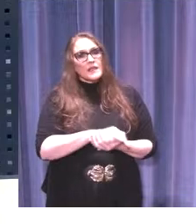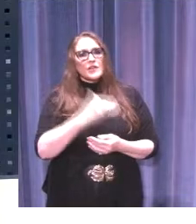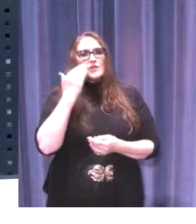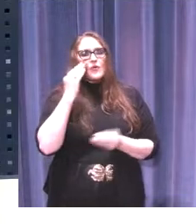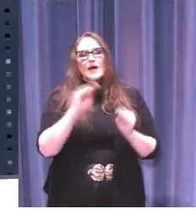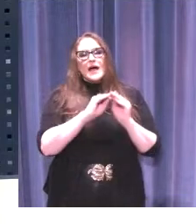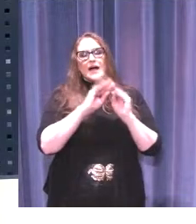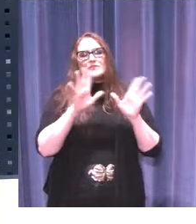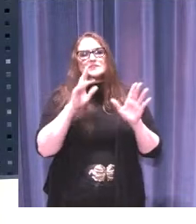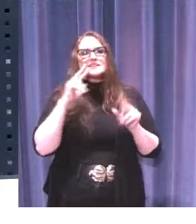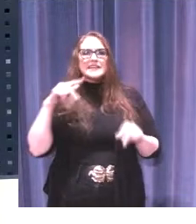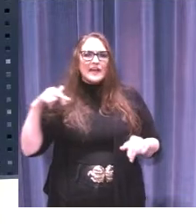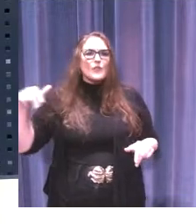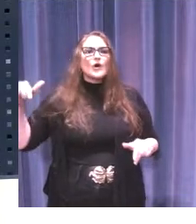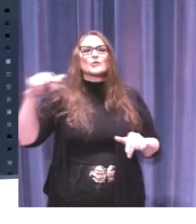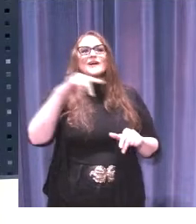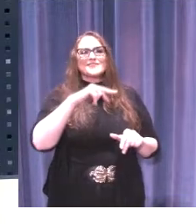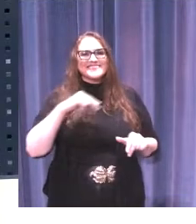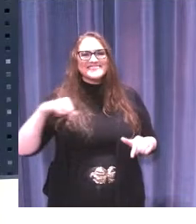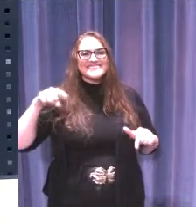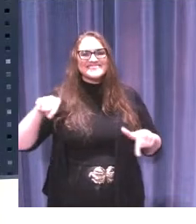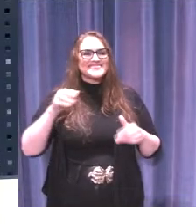obviously I've walked around the campus,